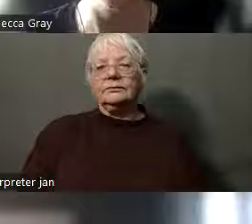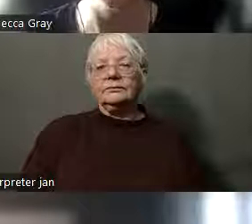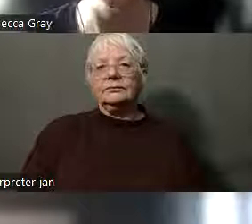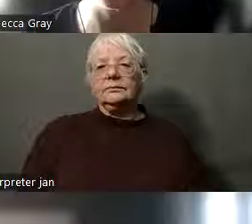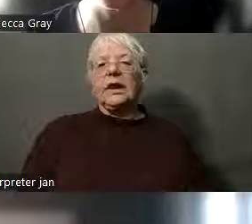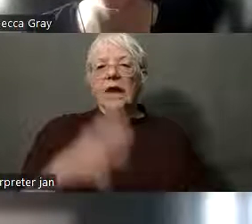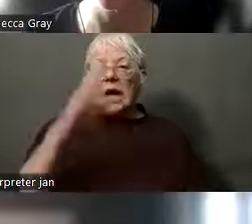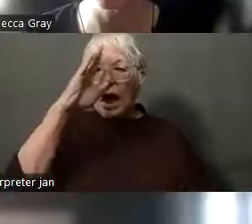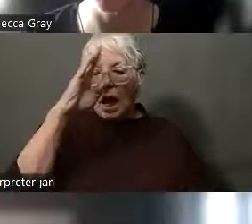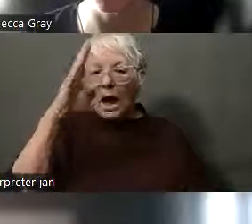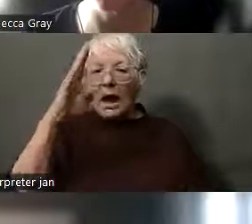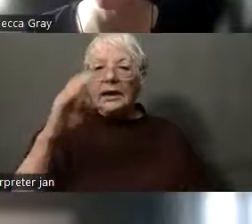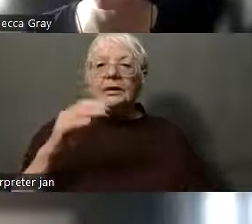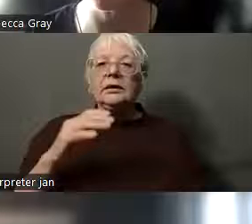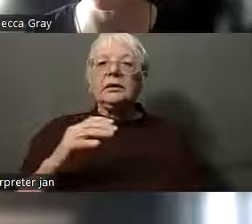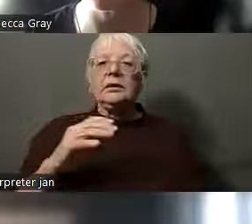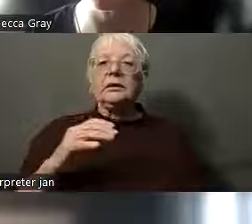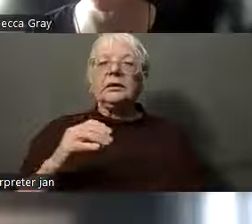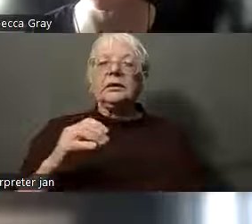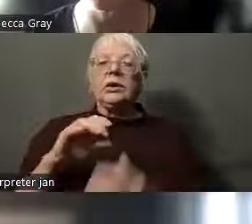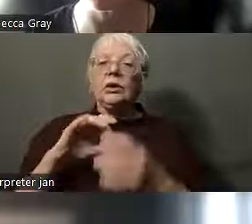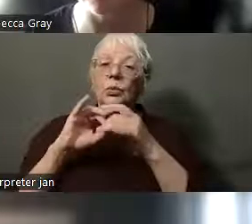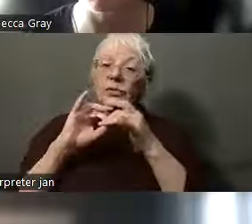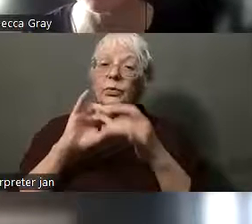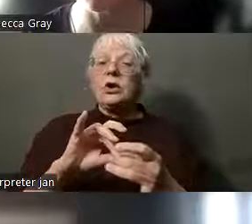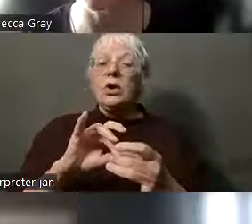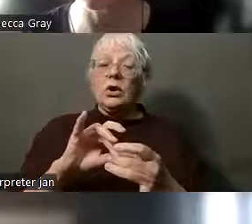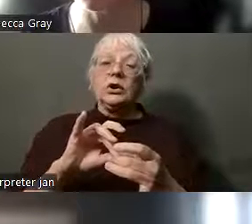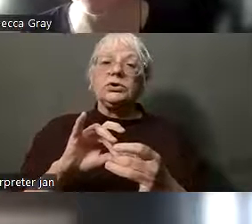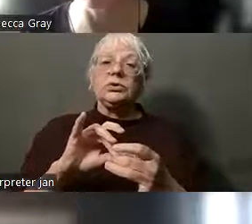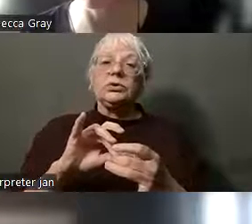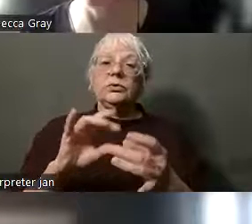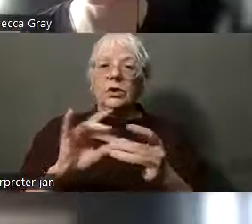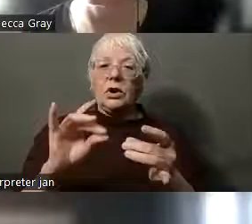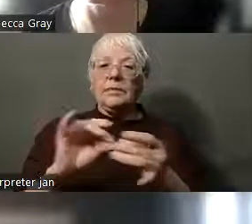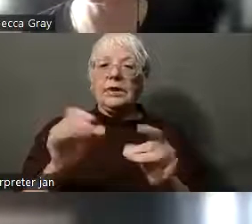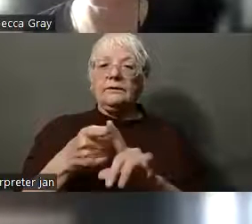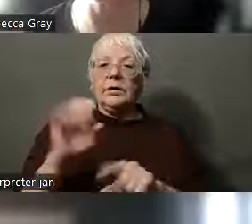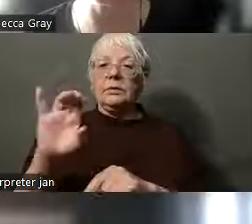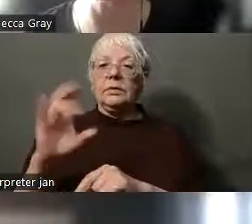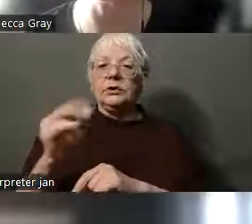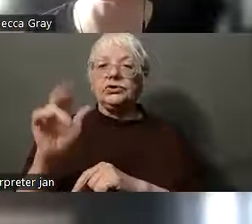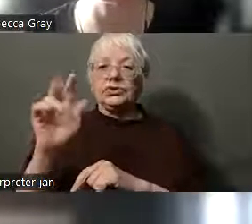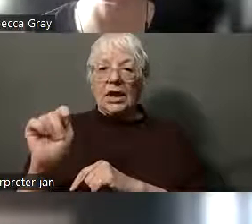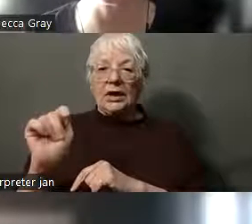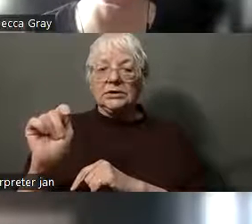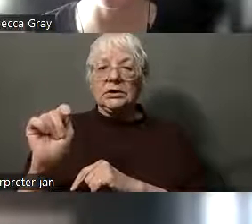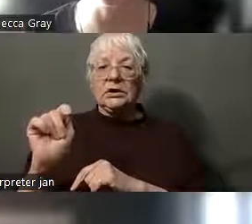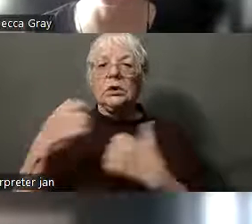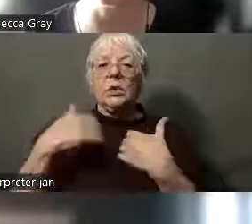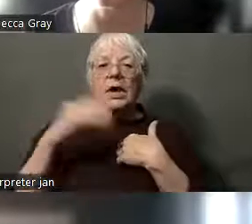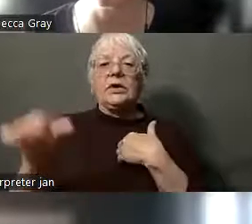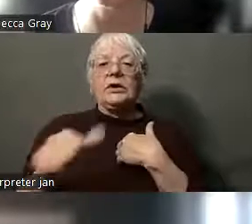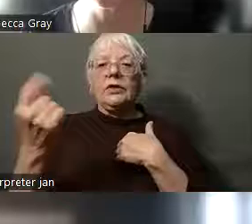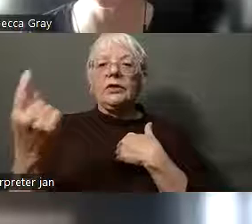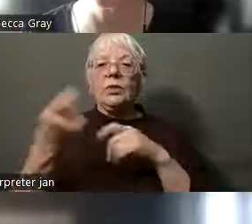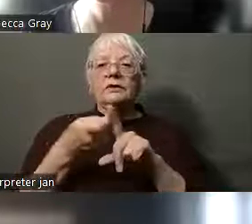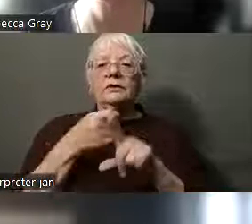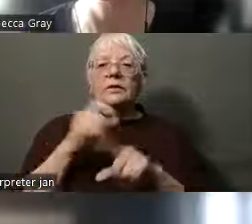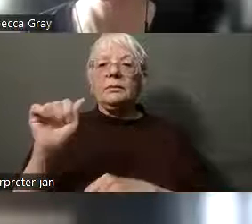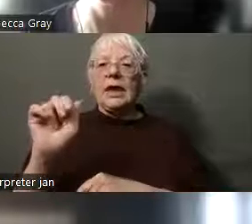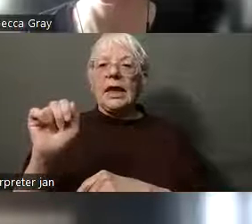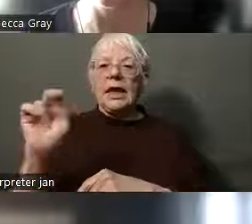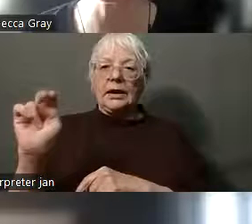Hi, with regard to the comment in the chat, we have another one from Anna